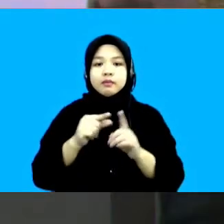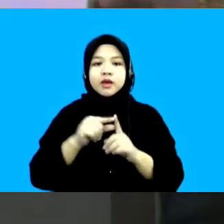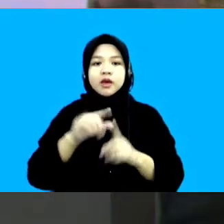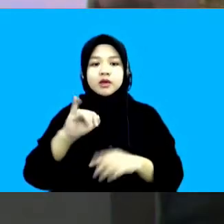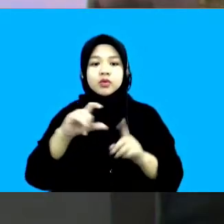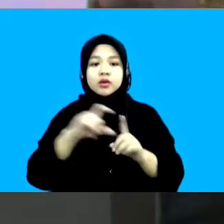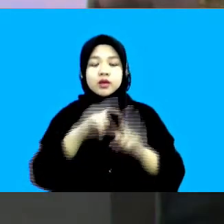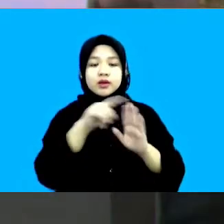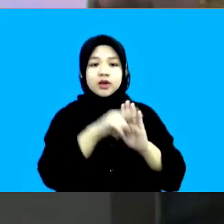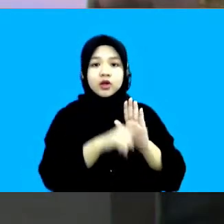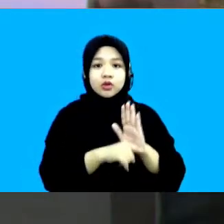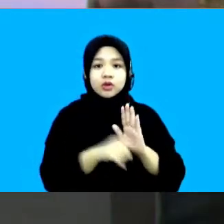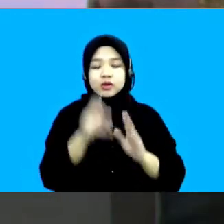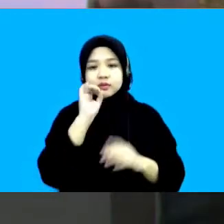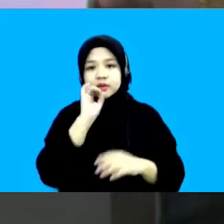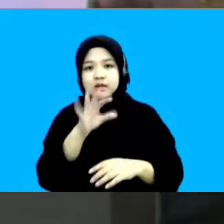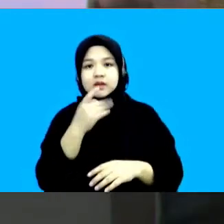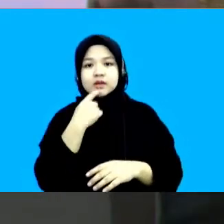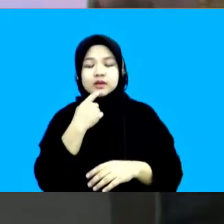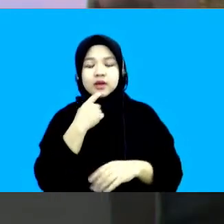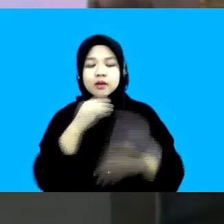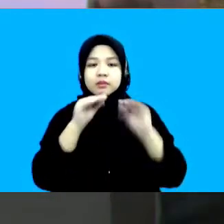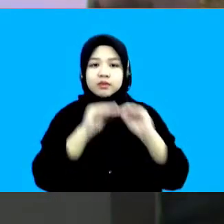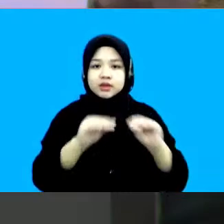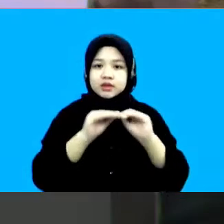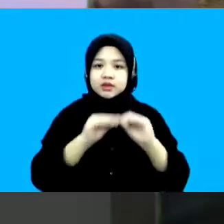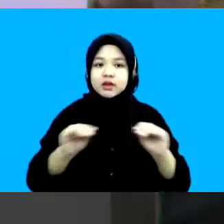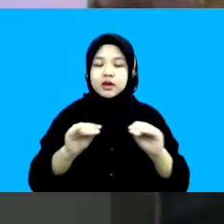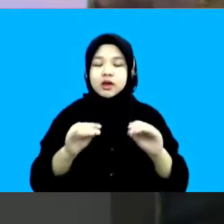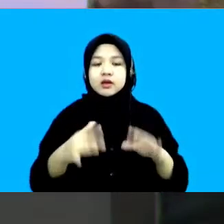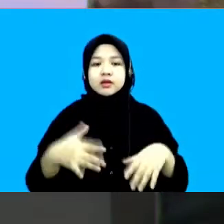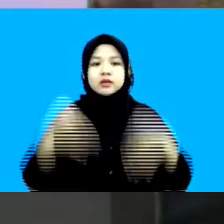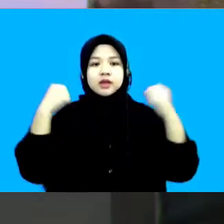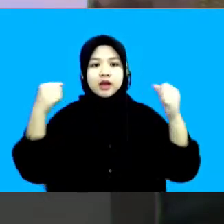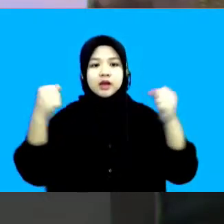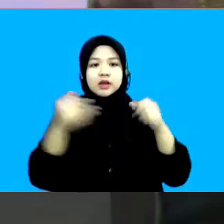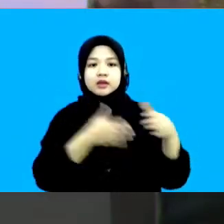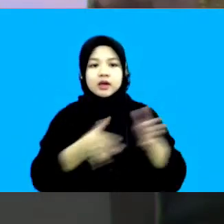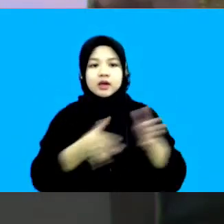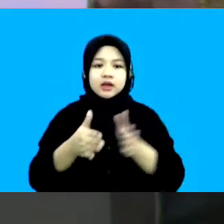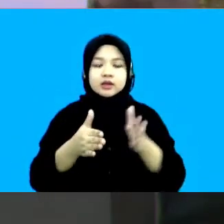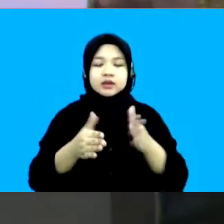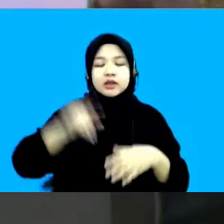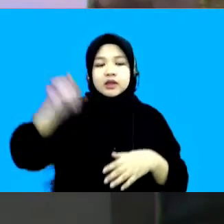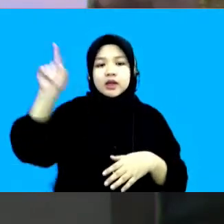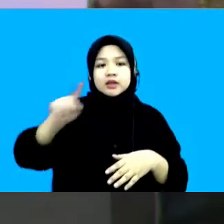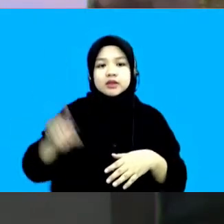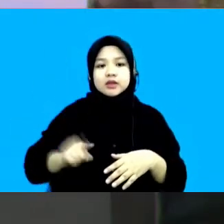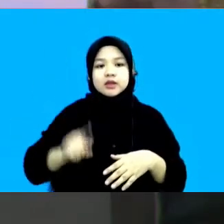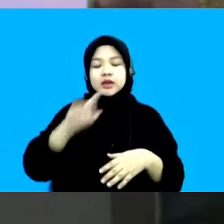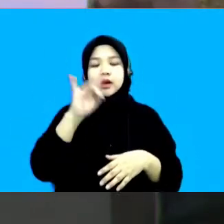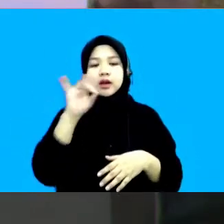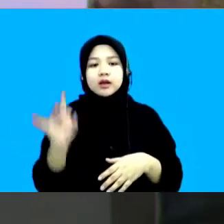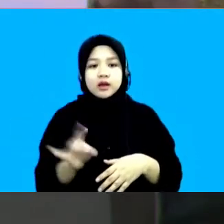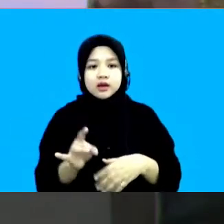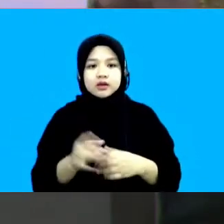sector? Yeah, because they have to, go to the market and then sell their product, etc. And then if you